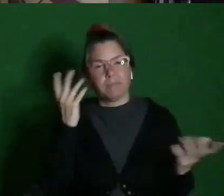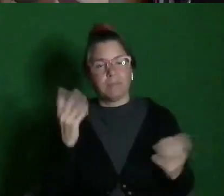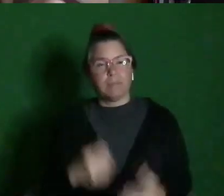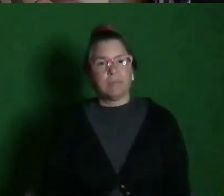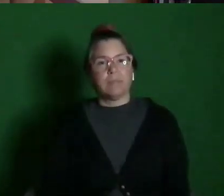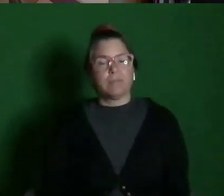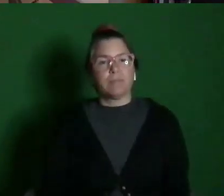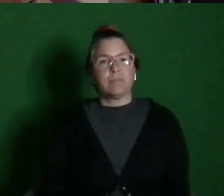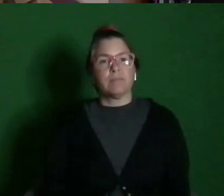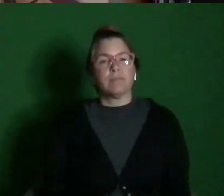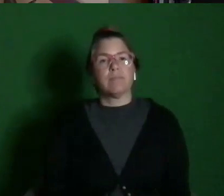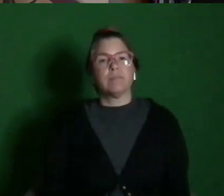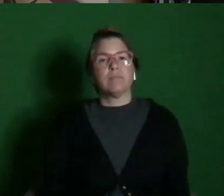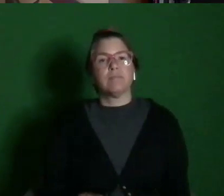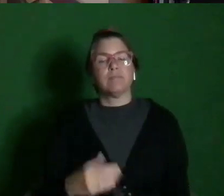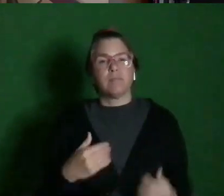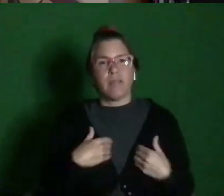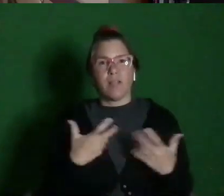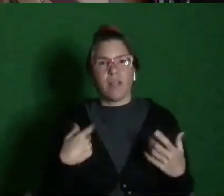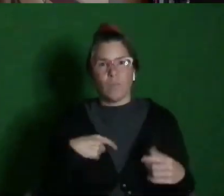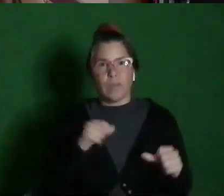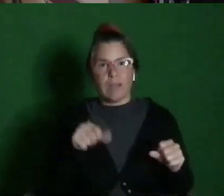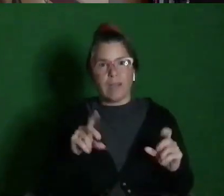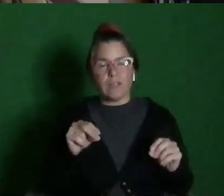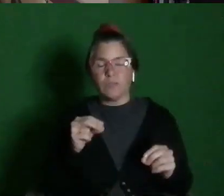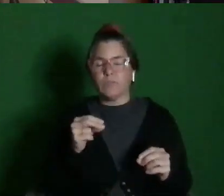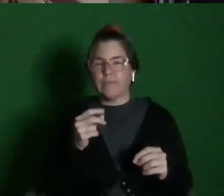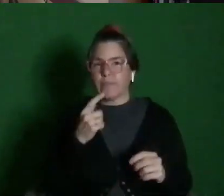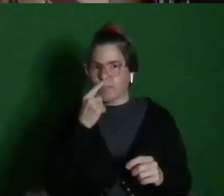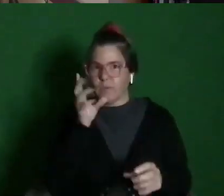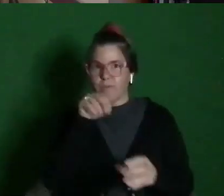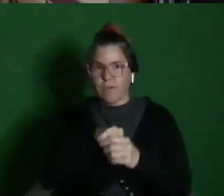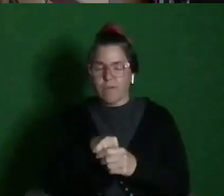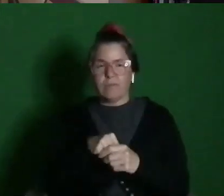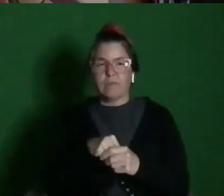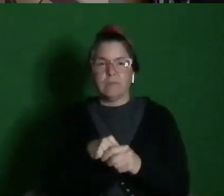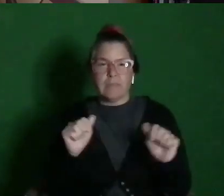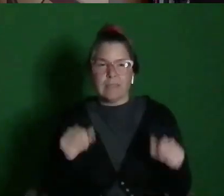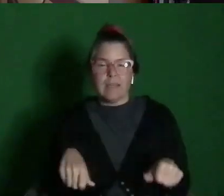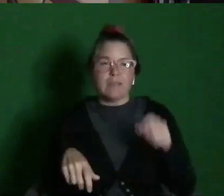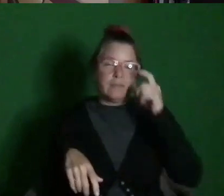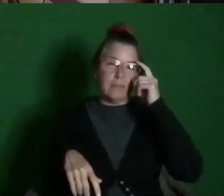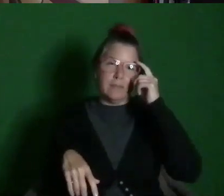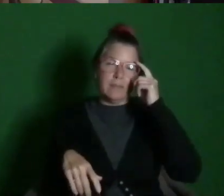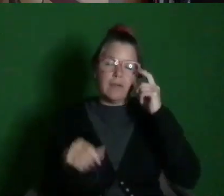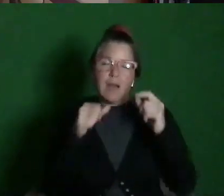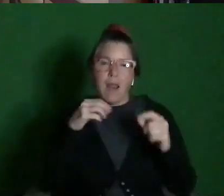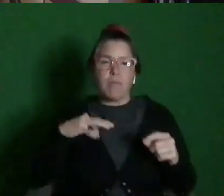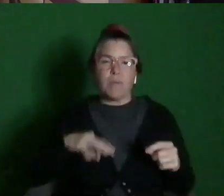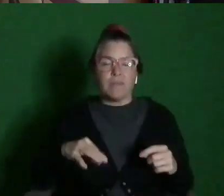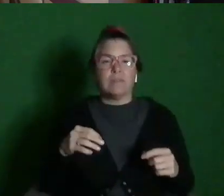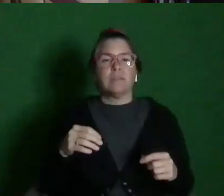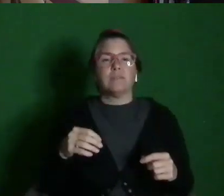there is a lot that we can do if we're interested in getting involved. there's a lot of nonprofits, there's a lot